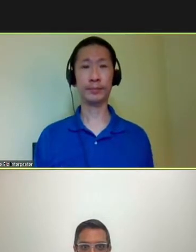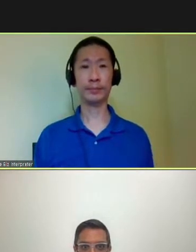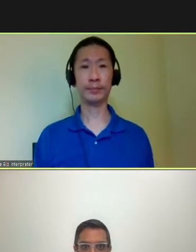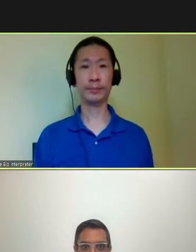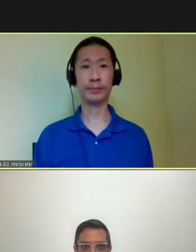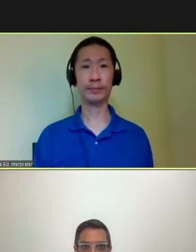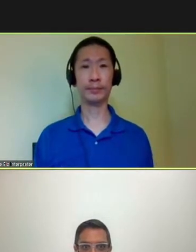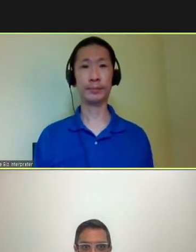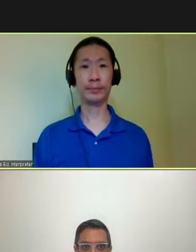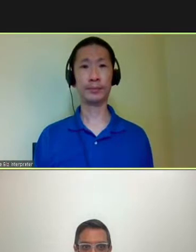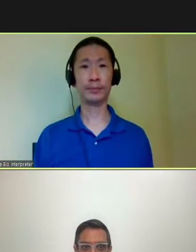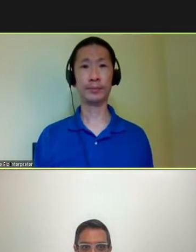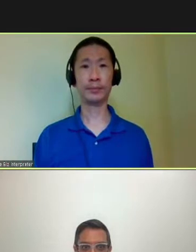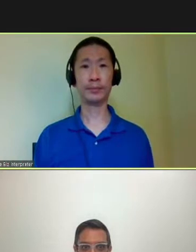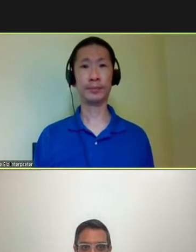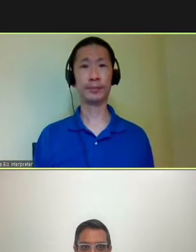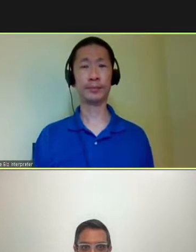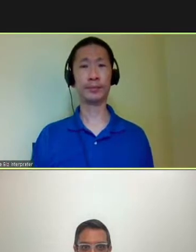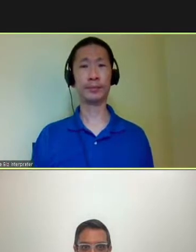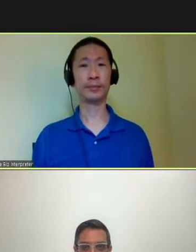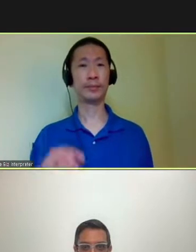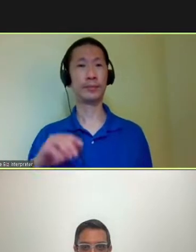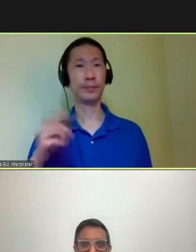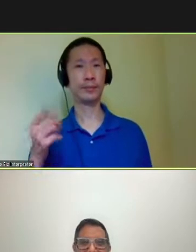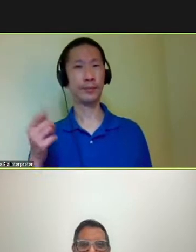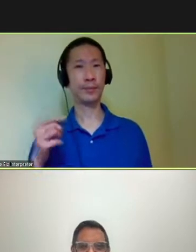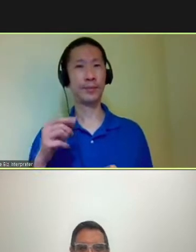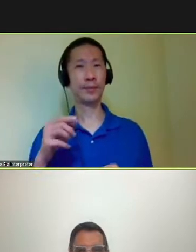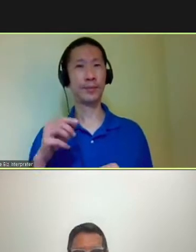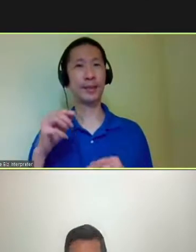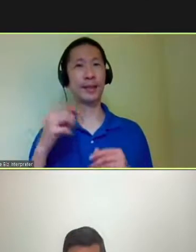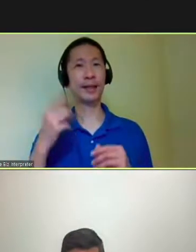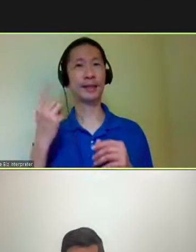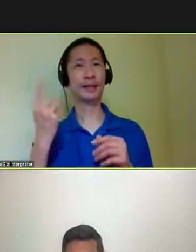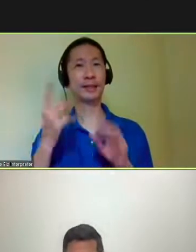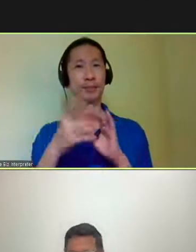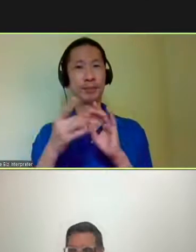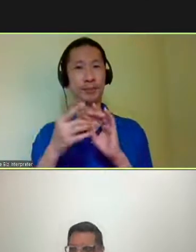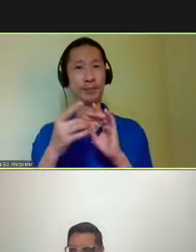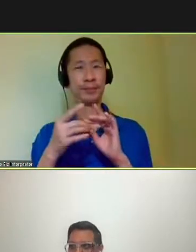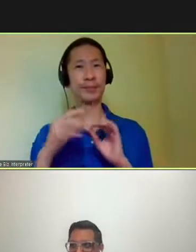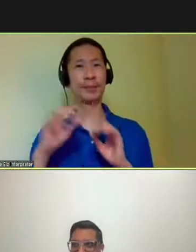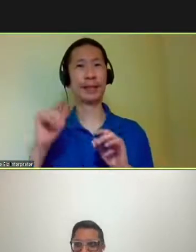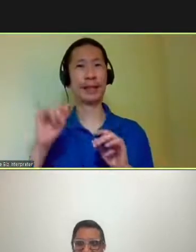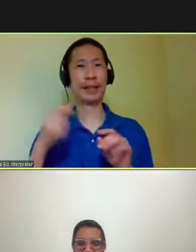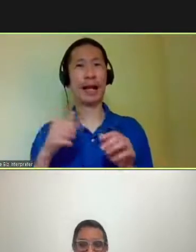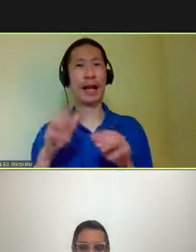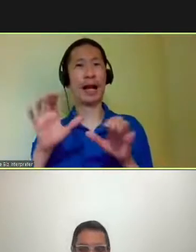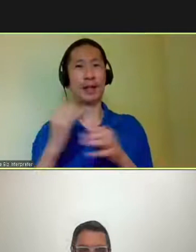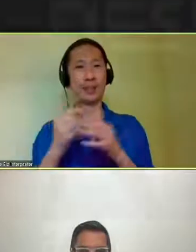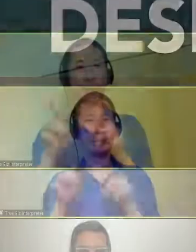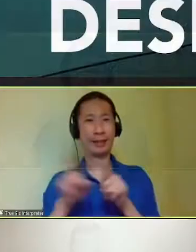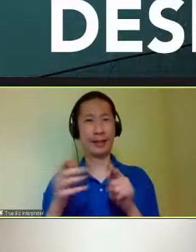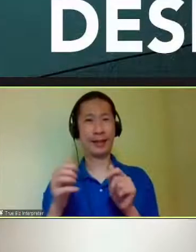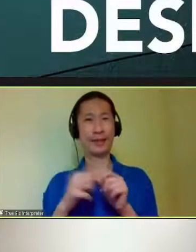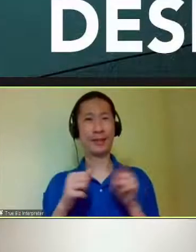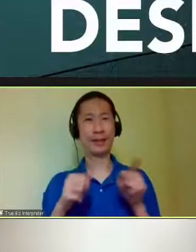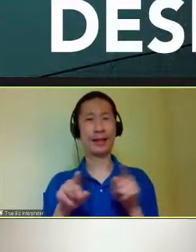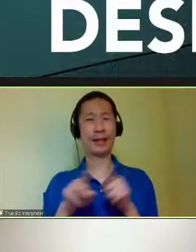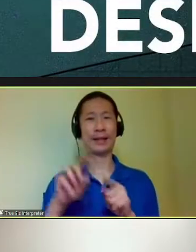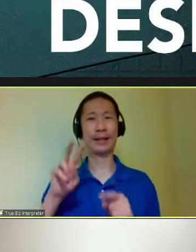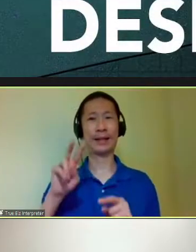We drew the same thing as you with the Venn diagrams. So imagine that